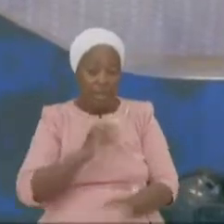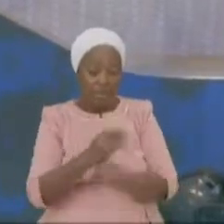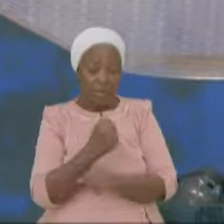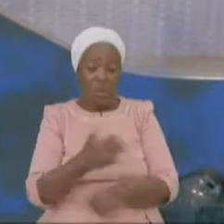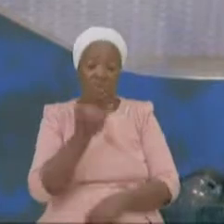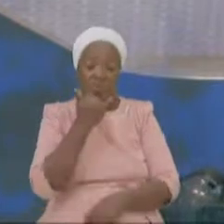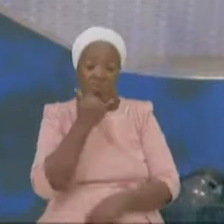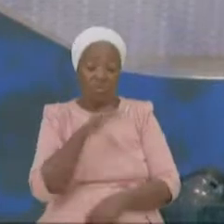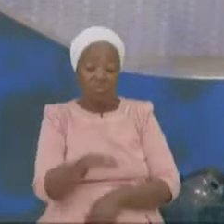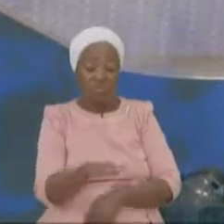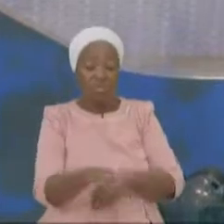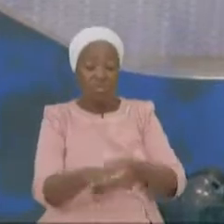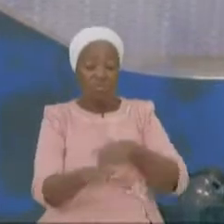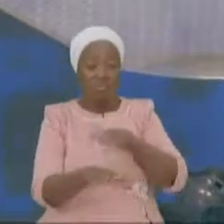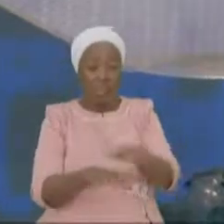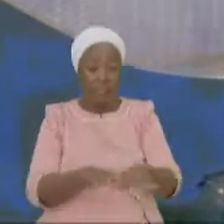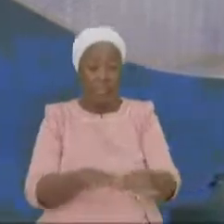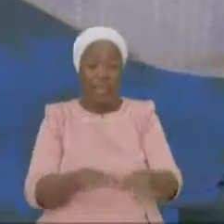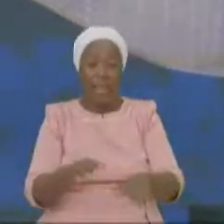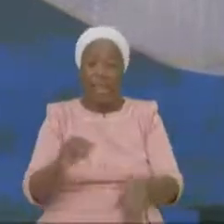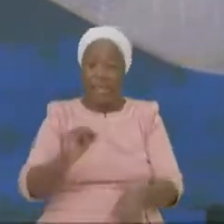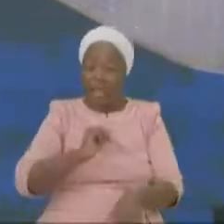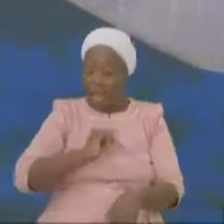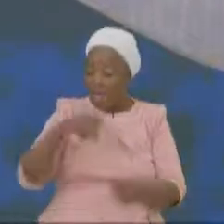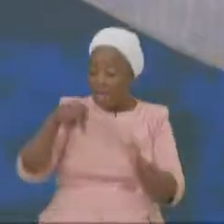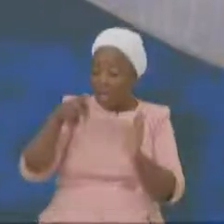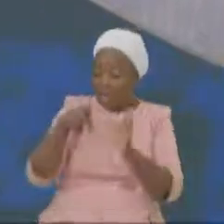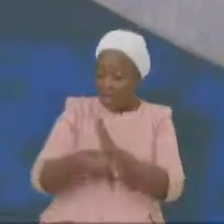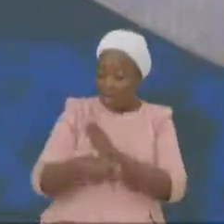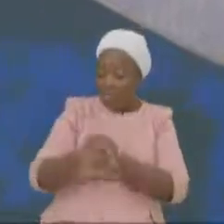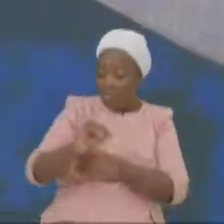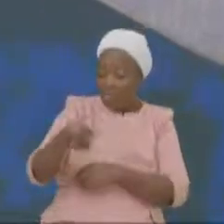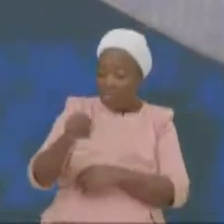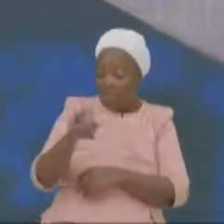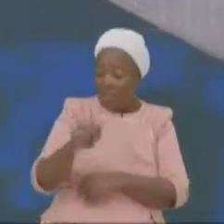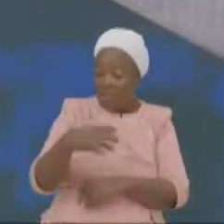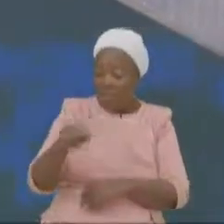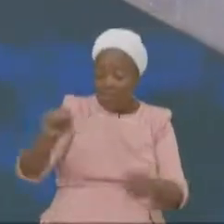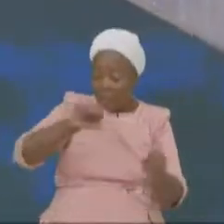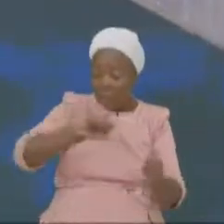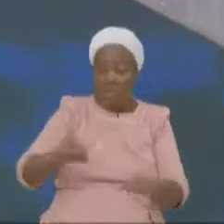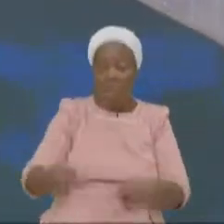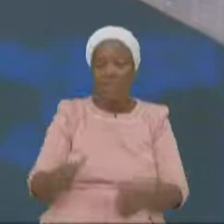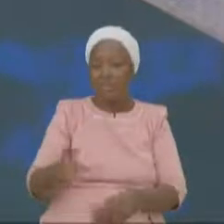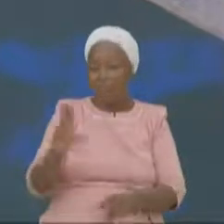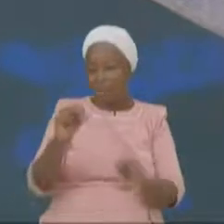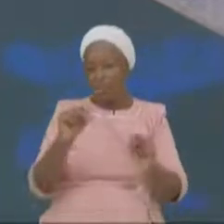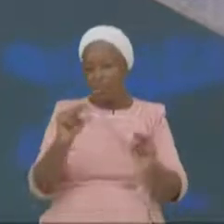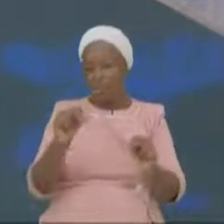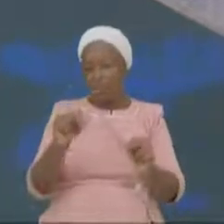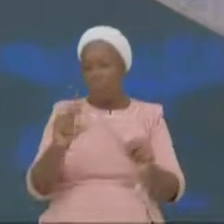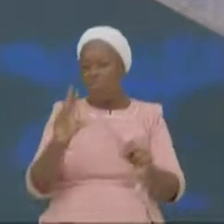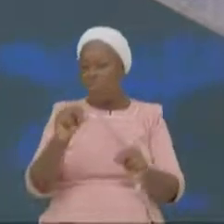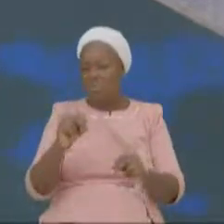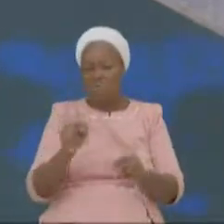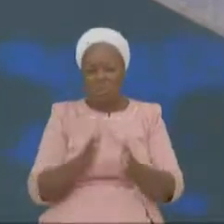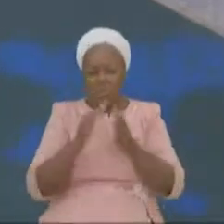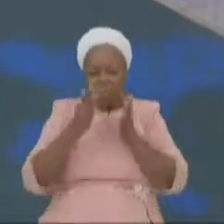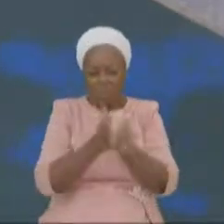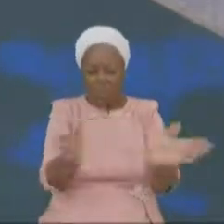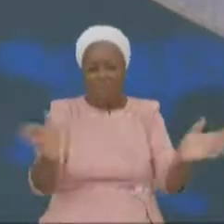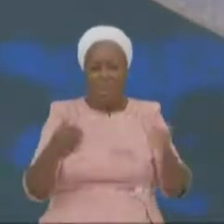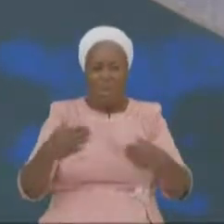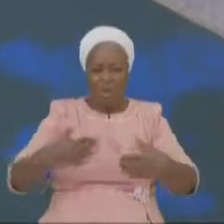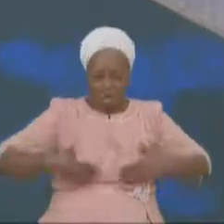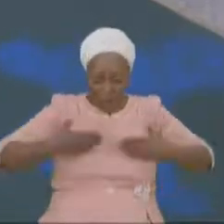step, I killed John the Baptist. No public confession.